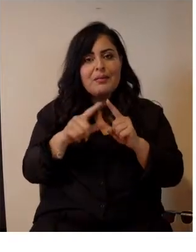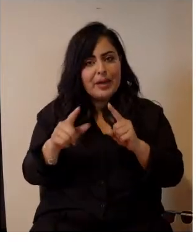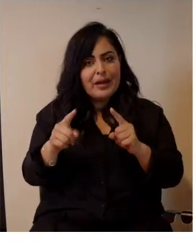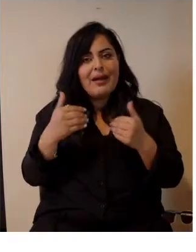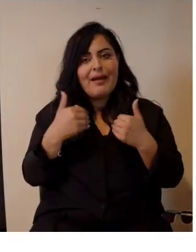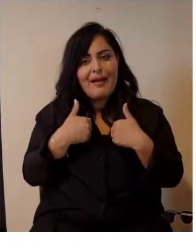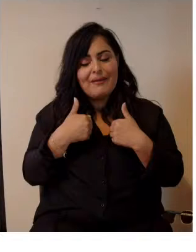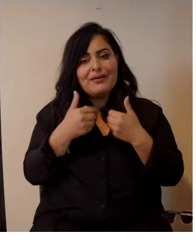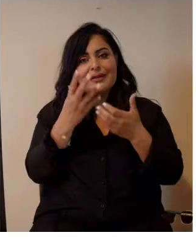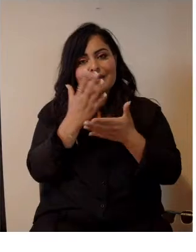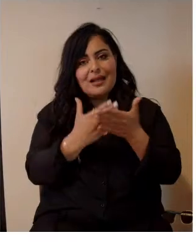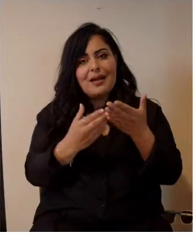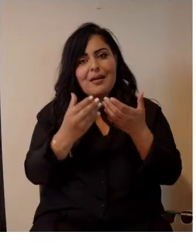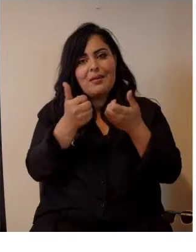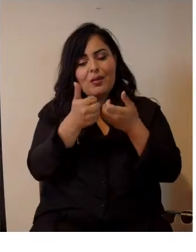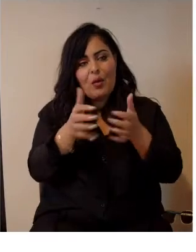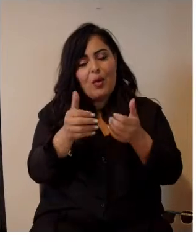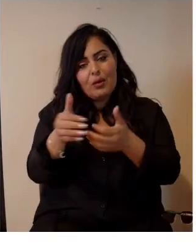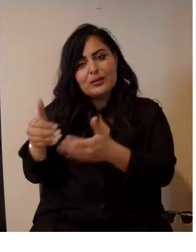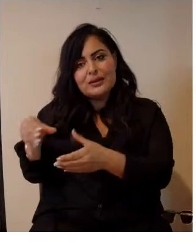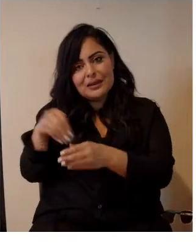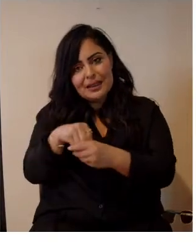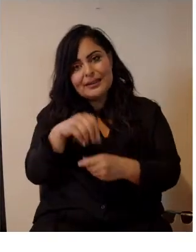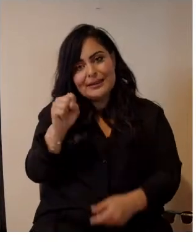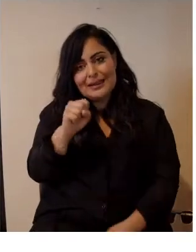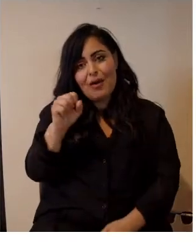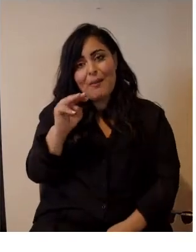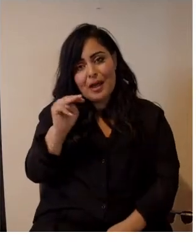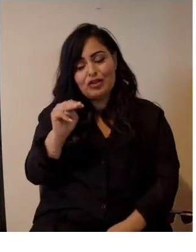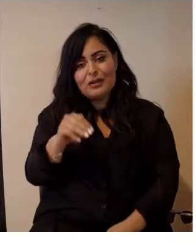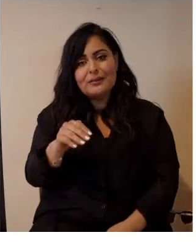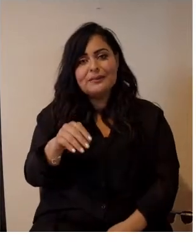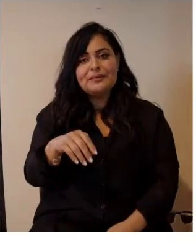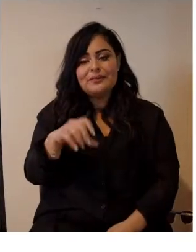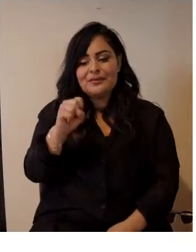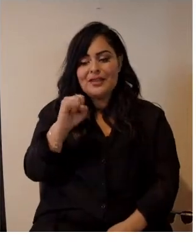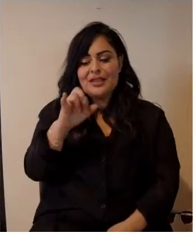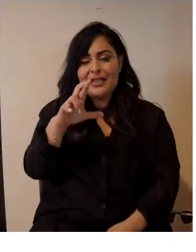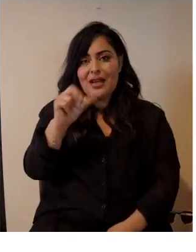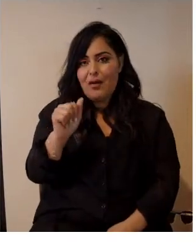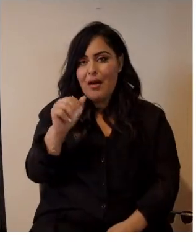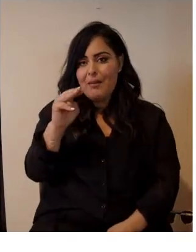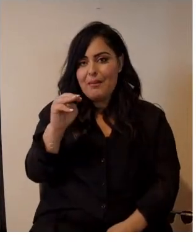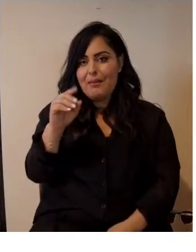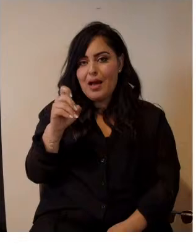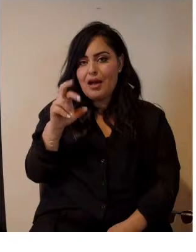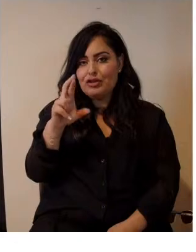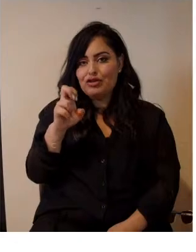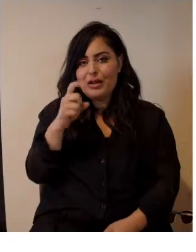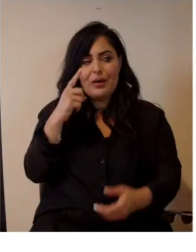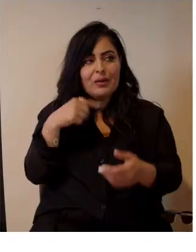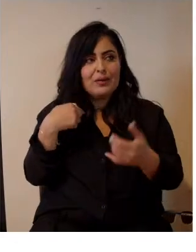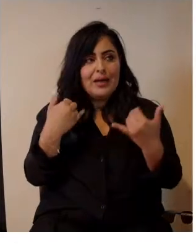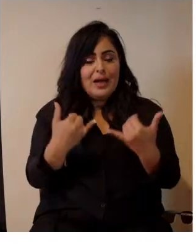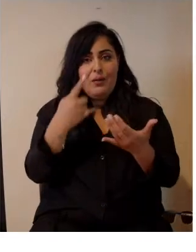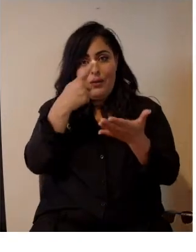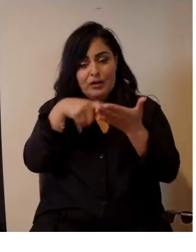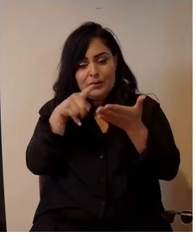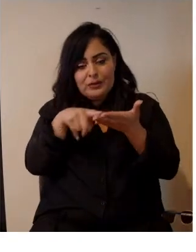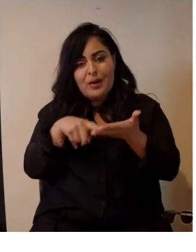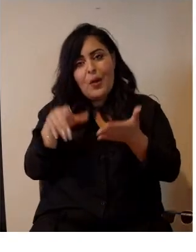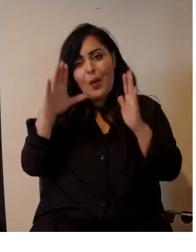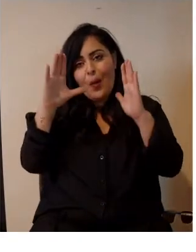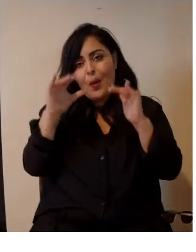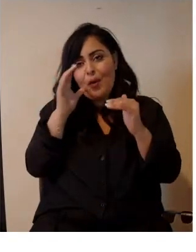have loss in Sierra Madre. We are currently looking at that and assessing it. We will hopefully have some